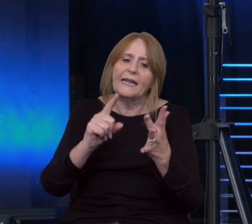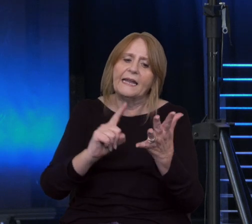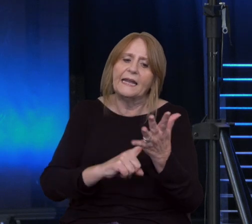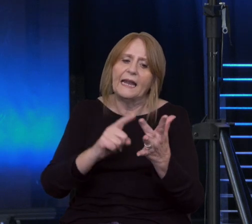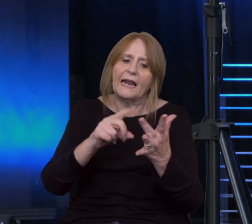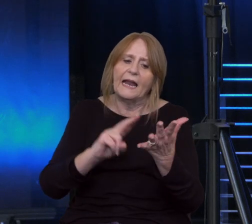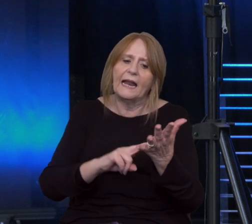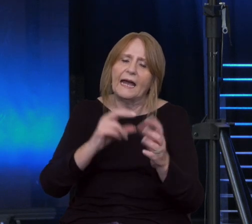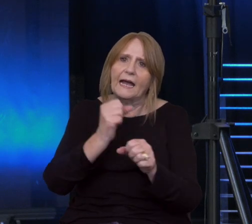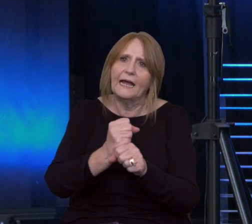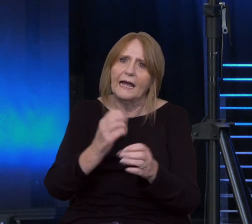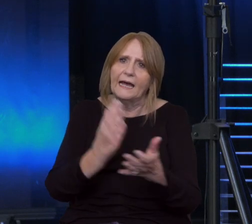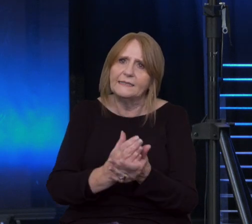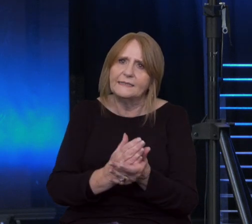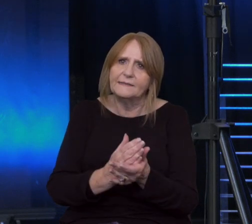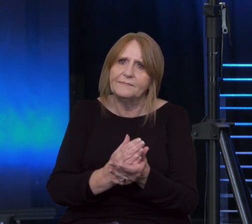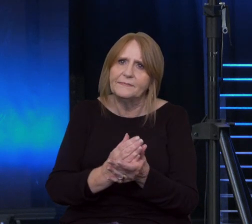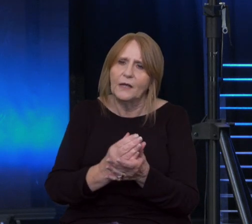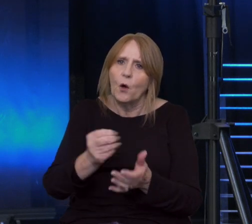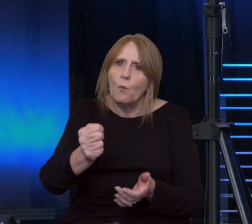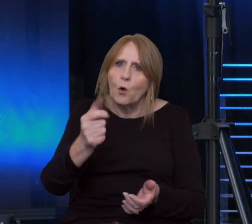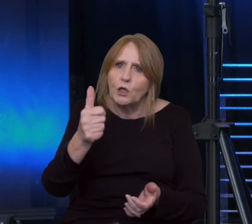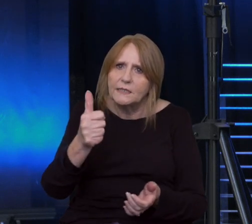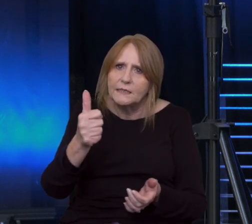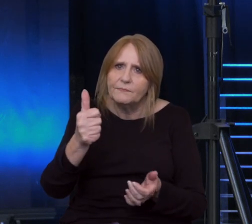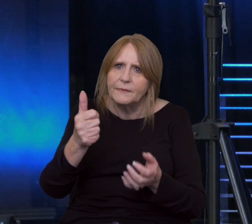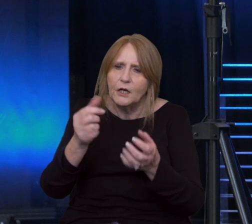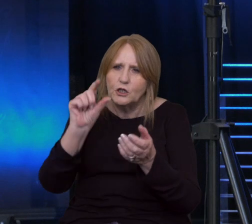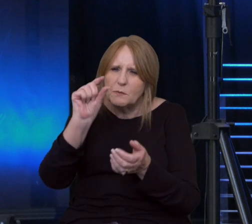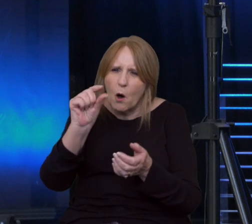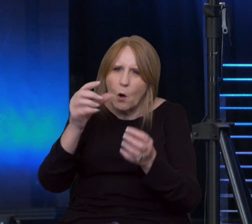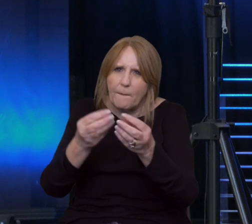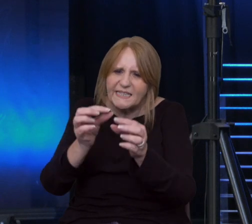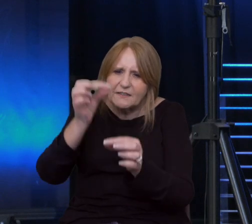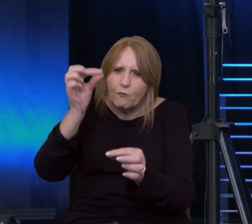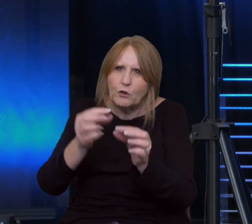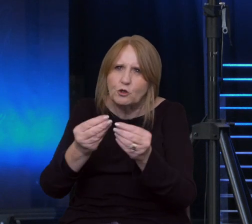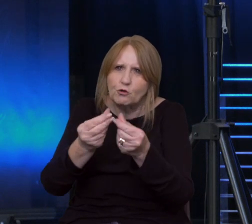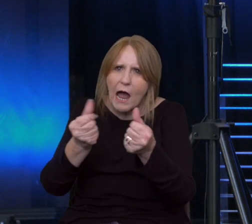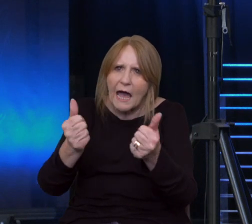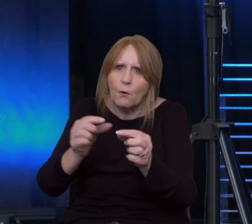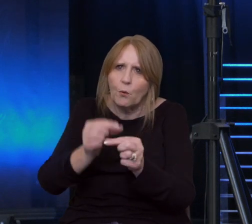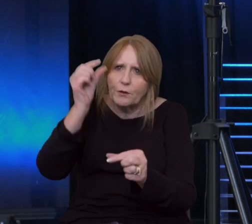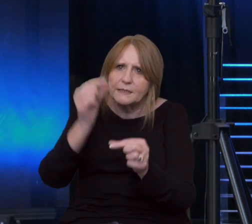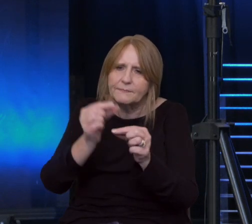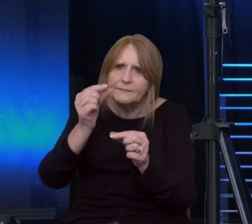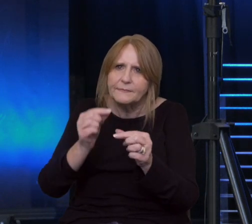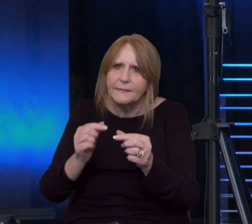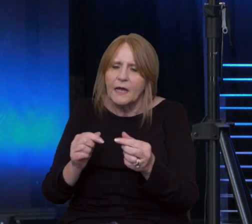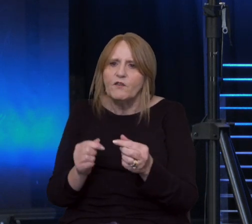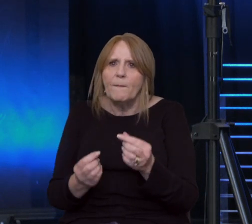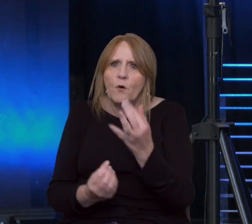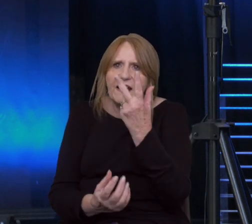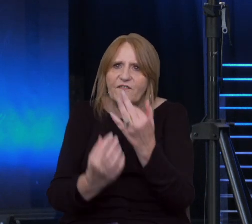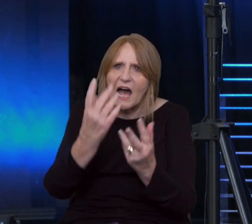very quickly that you cannot light a huge log with a little match, right? I remember as a kid trying it, you know, put a little match under a